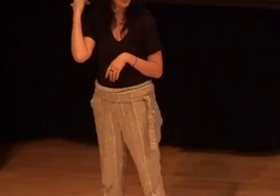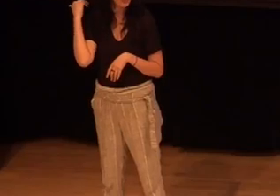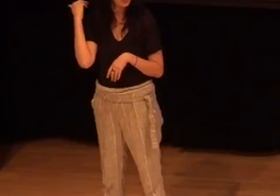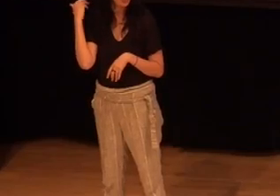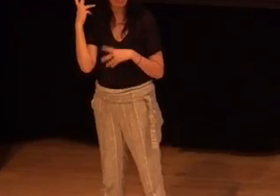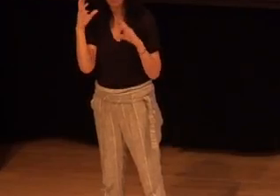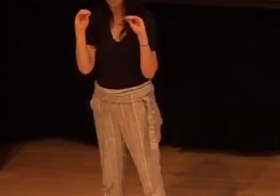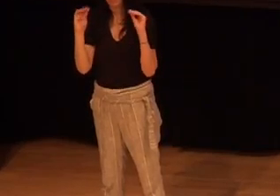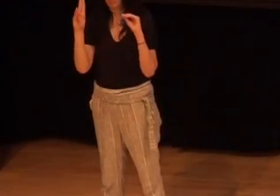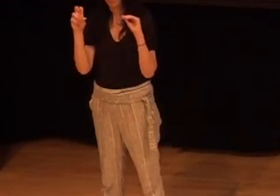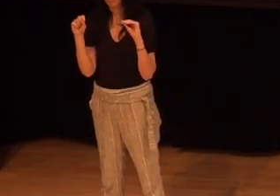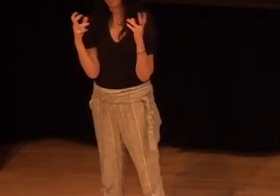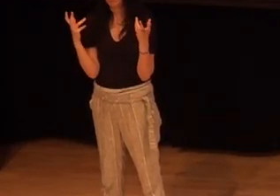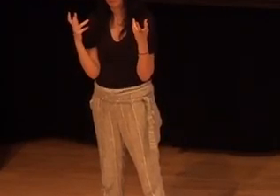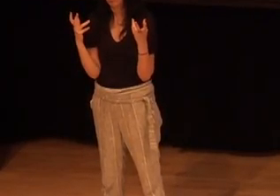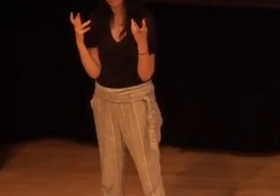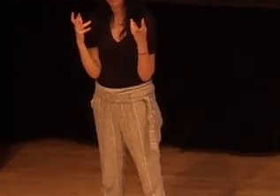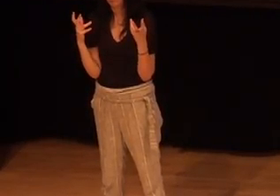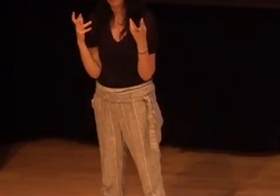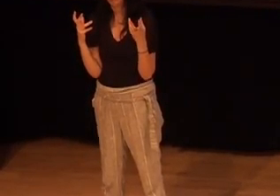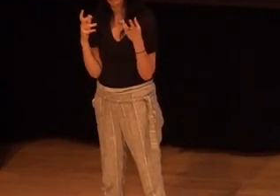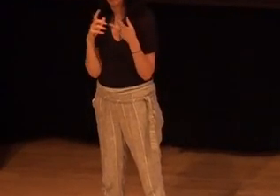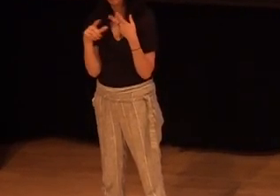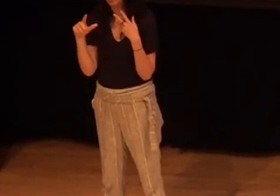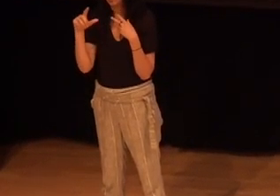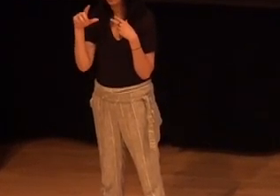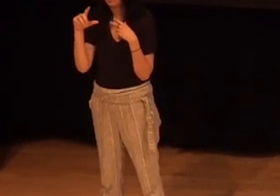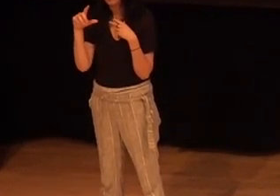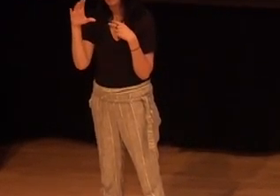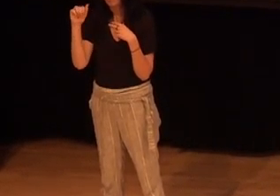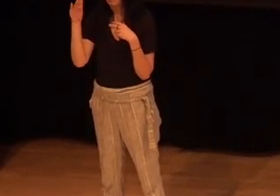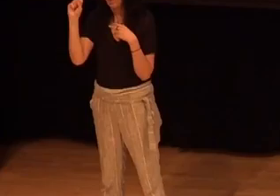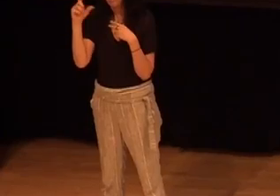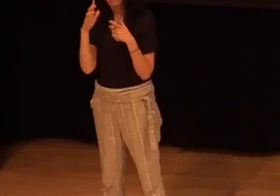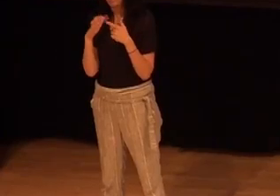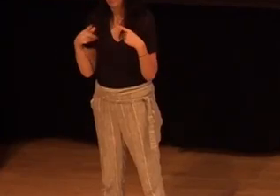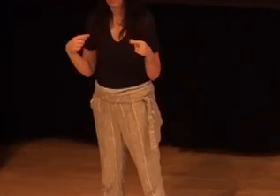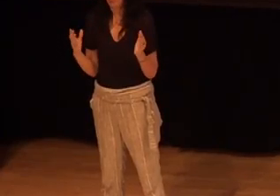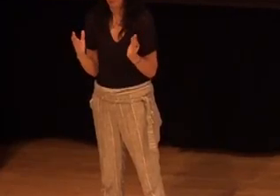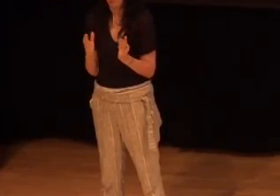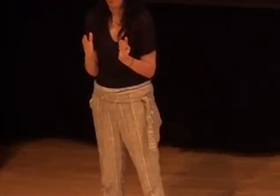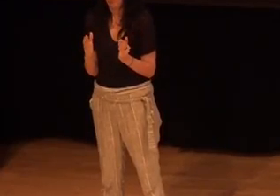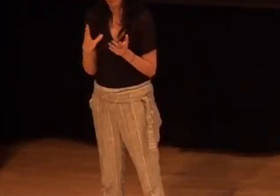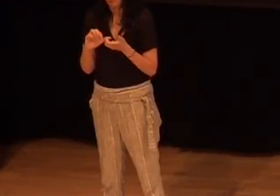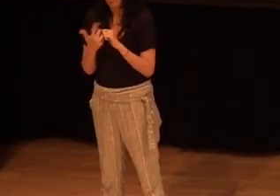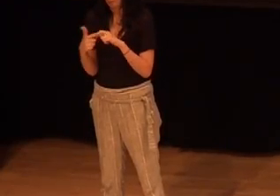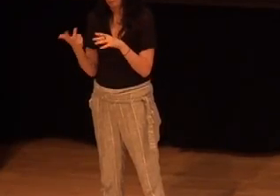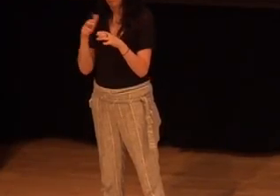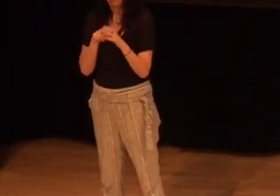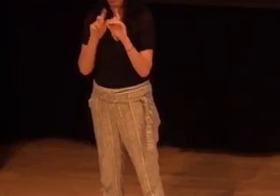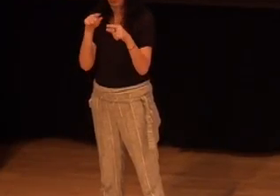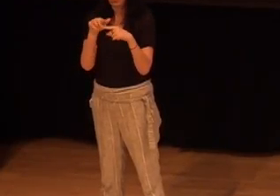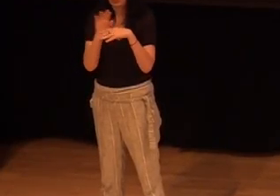there were no buses. There were the checker cabs. And since my wheelchair is small, that's how I got the business